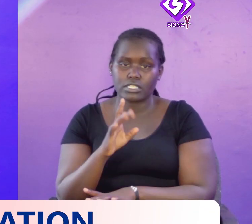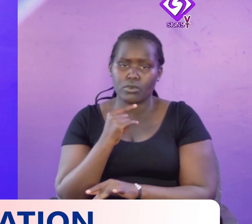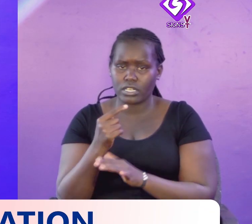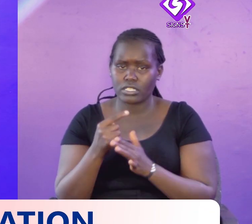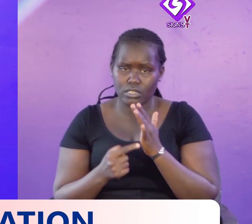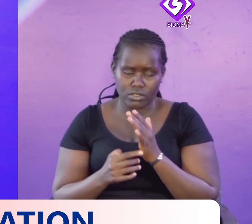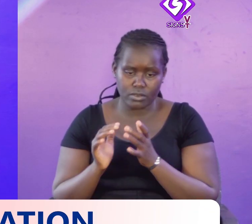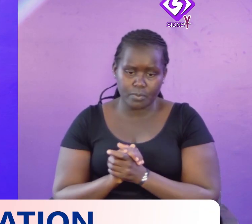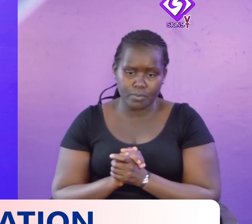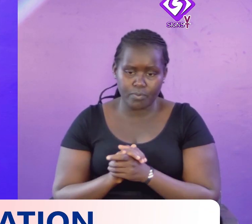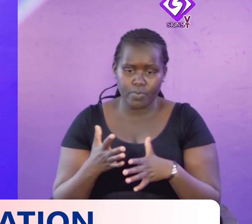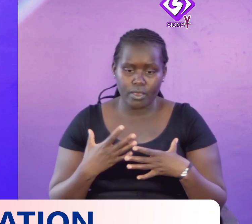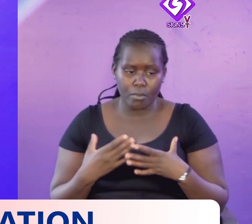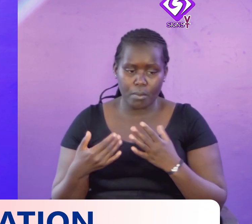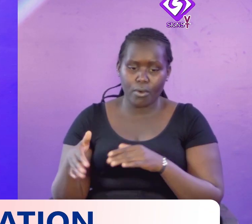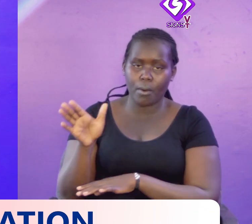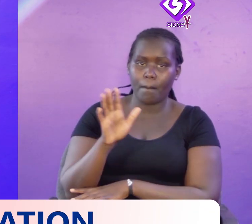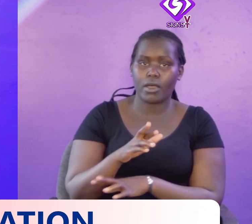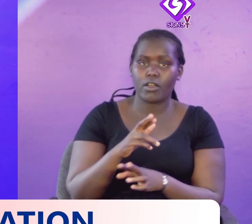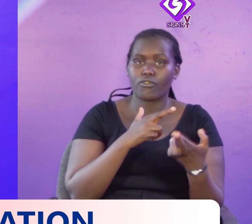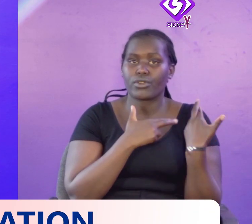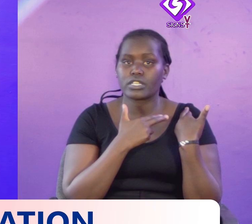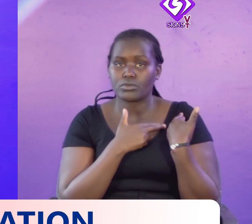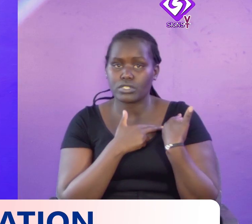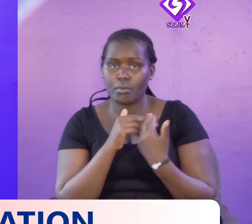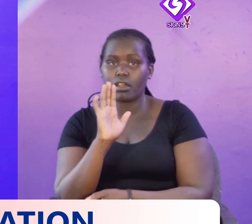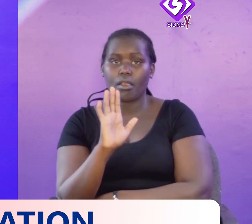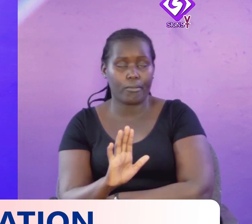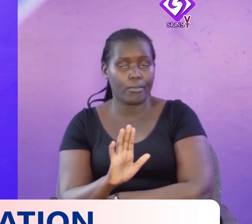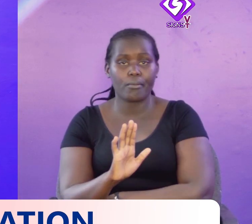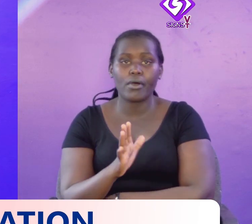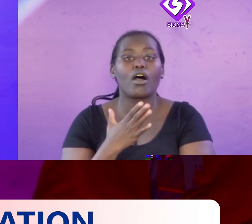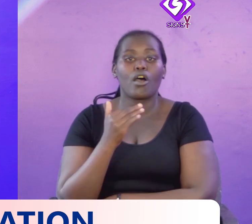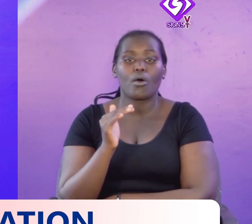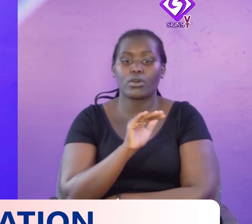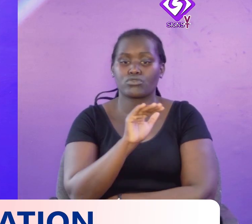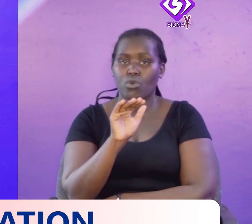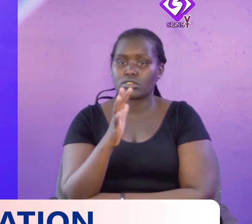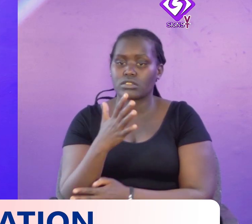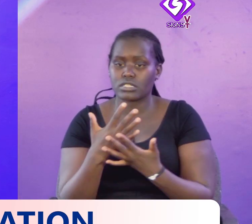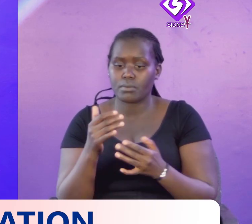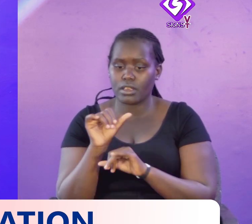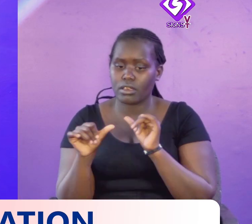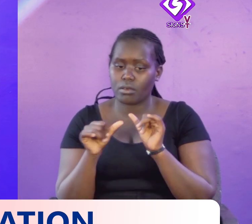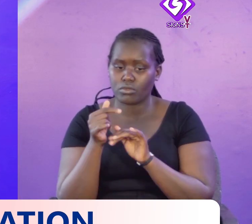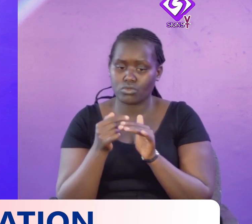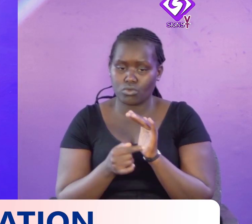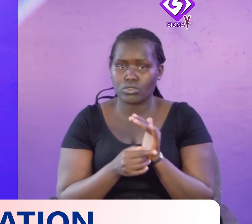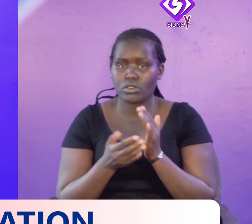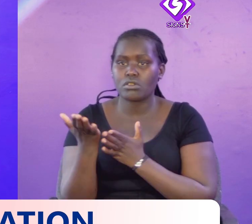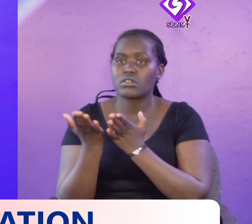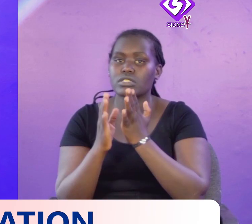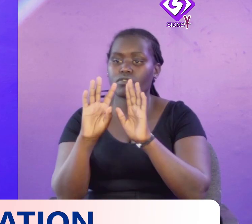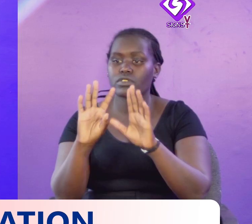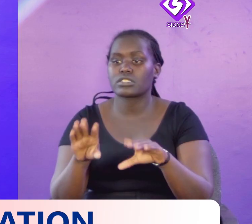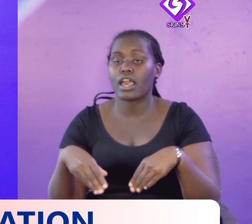said people should go back to responsibility. I want to ask you something about service